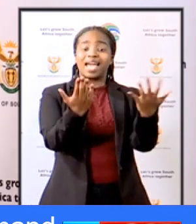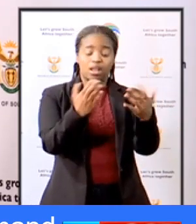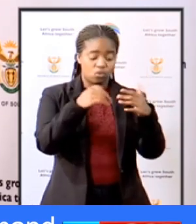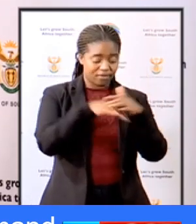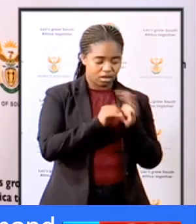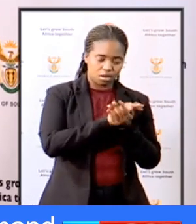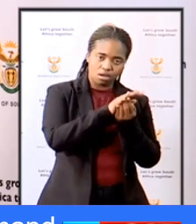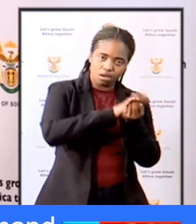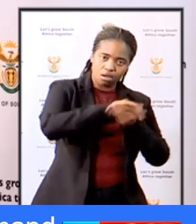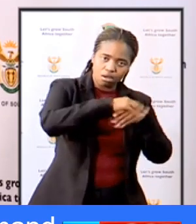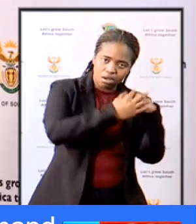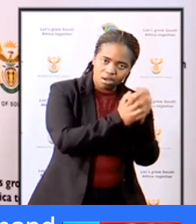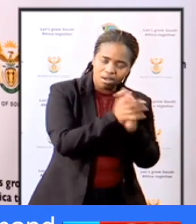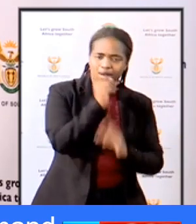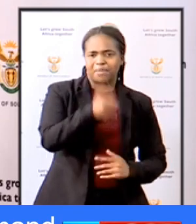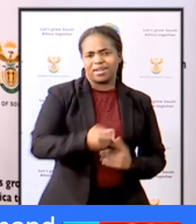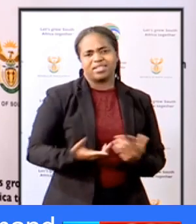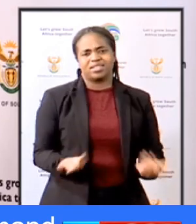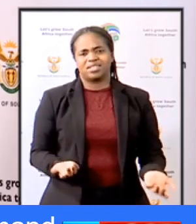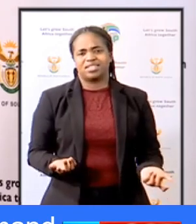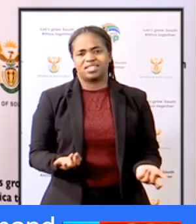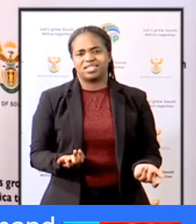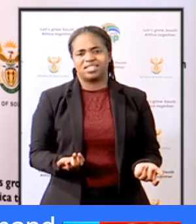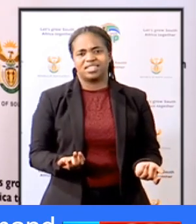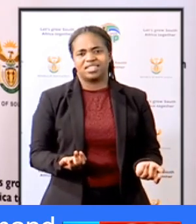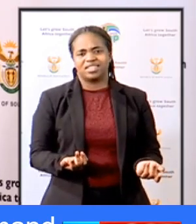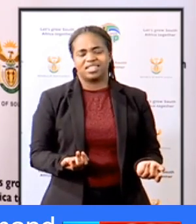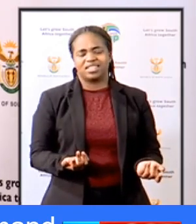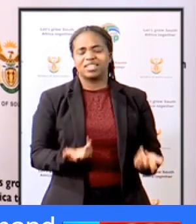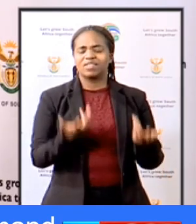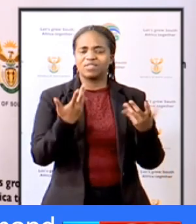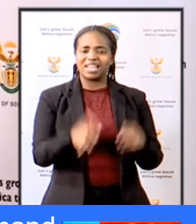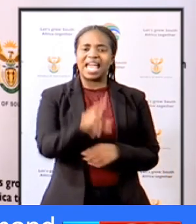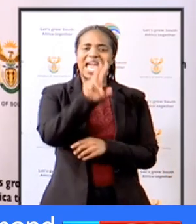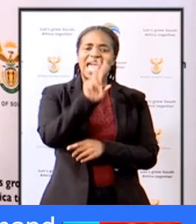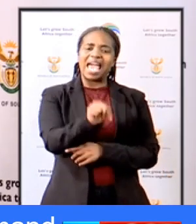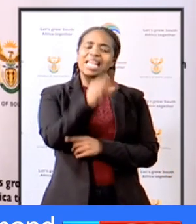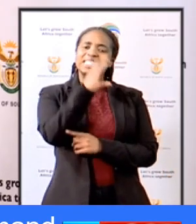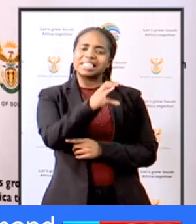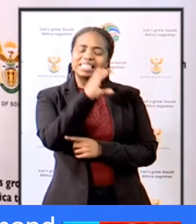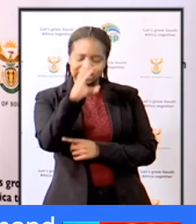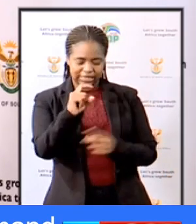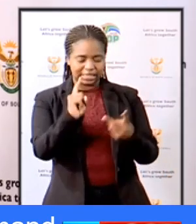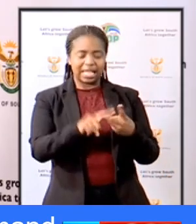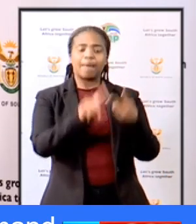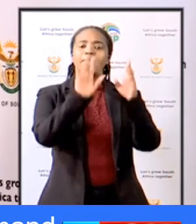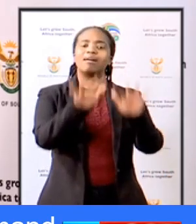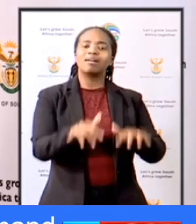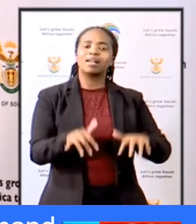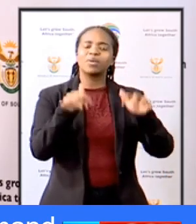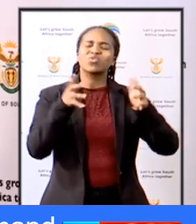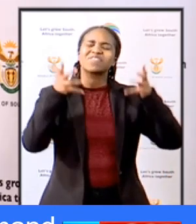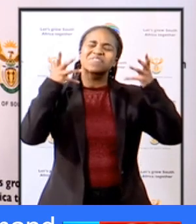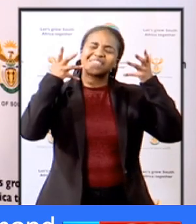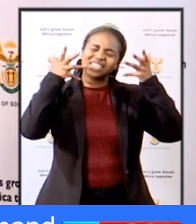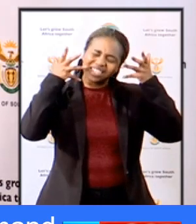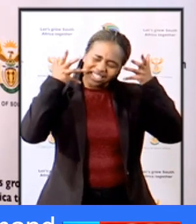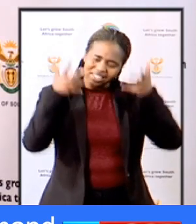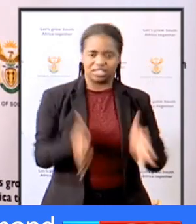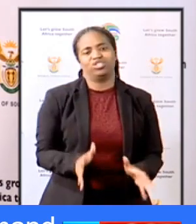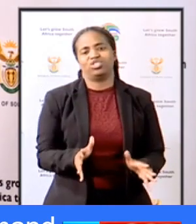hands, etc., etc. We think that as the NCC and cabinet, we have taken